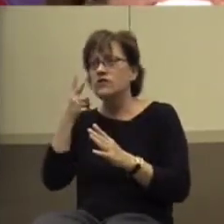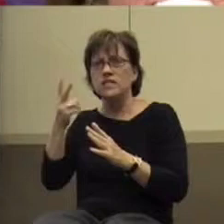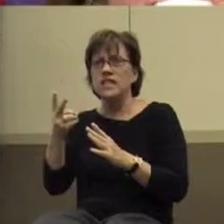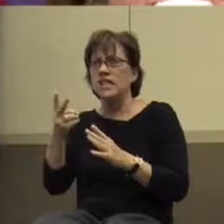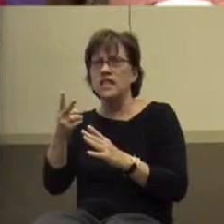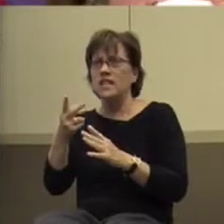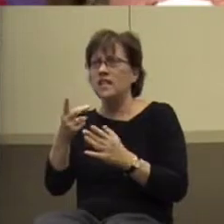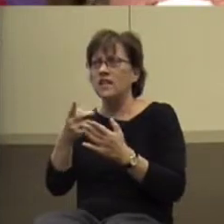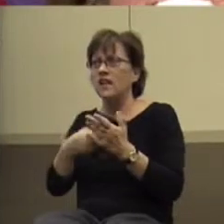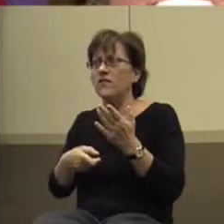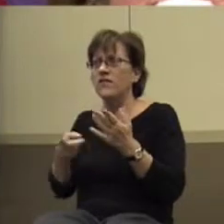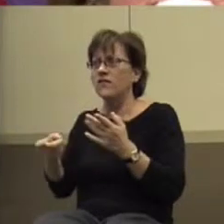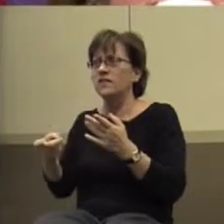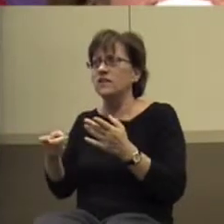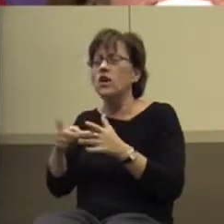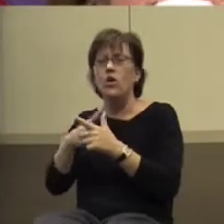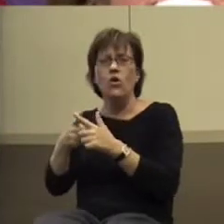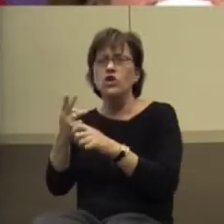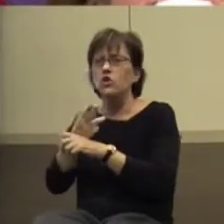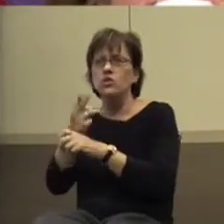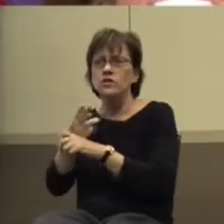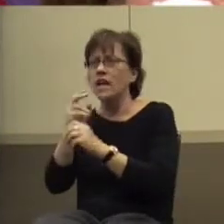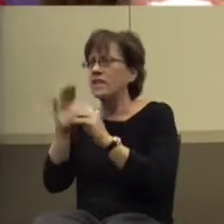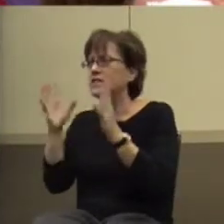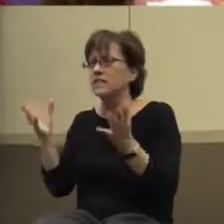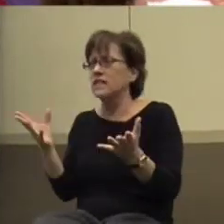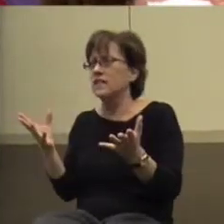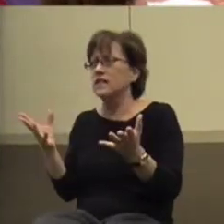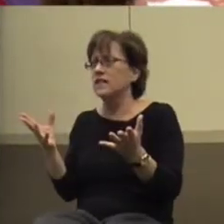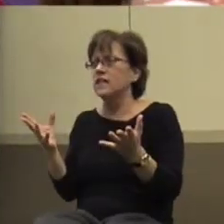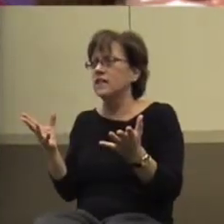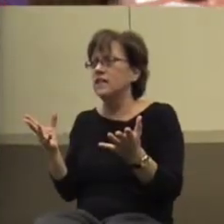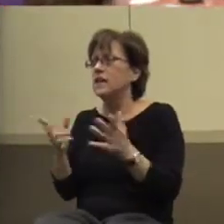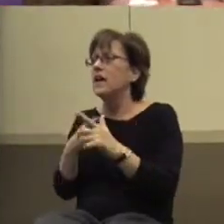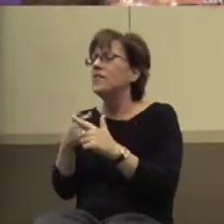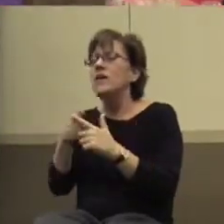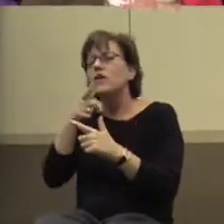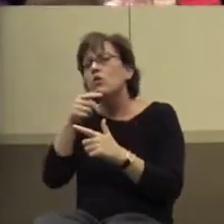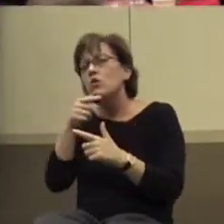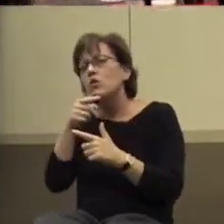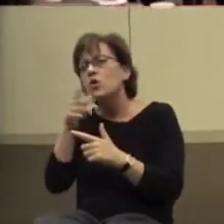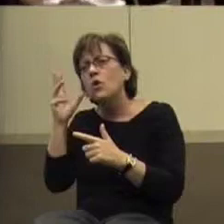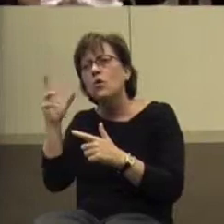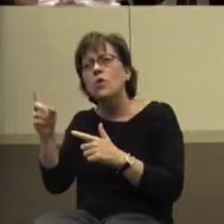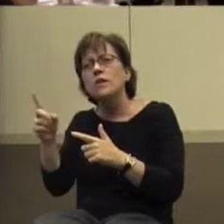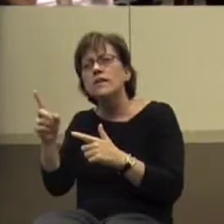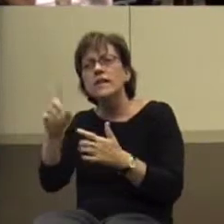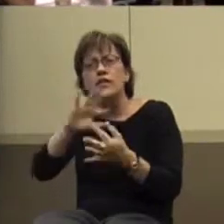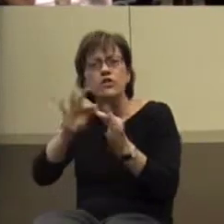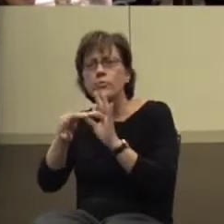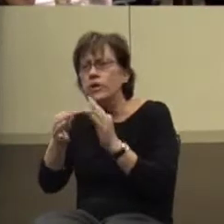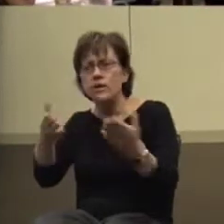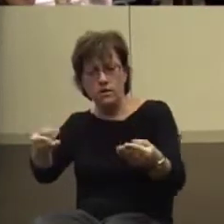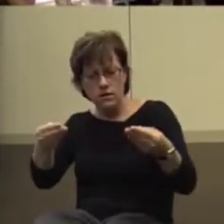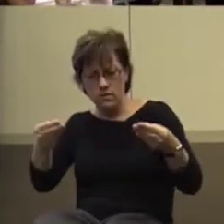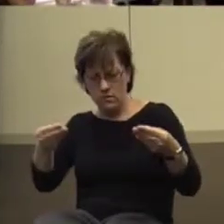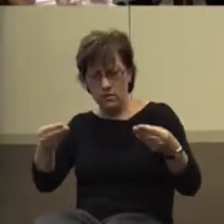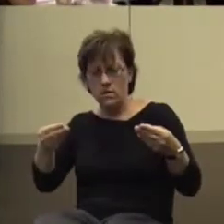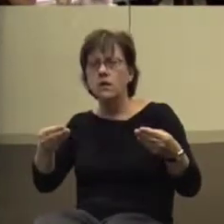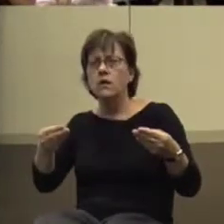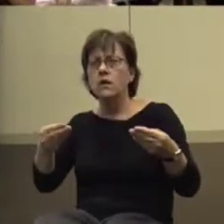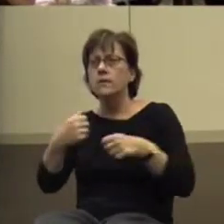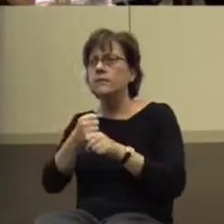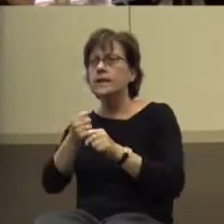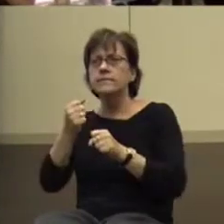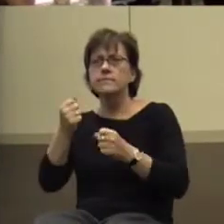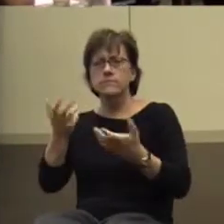obviously. And then who would interpret them? Because even if we had a form in front of us, we're not trained